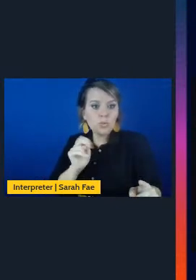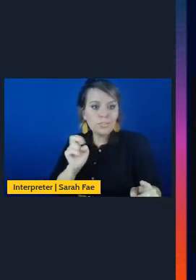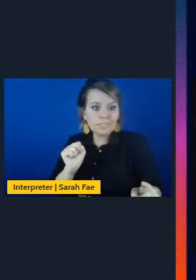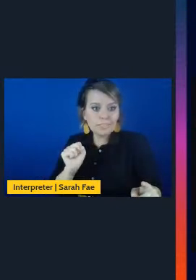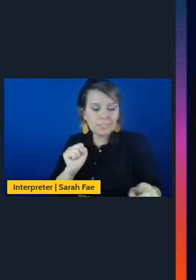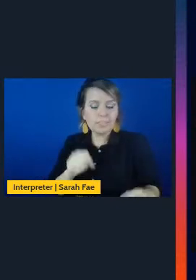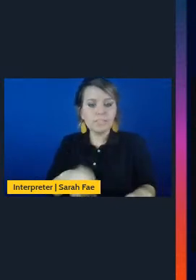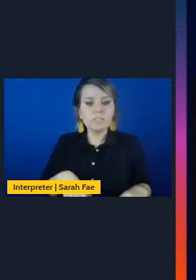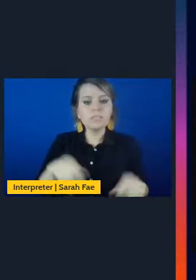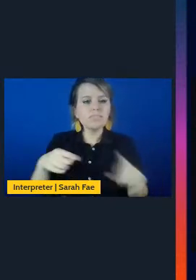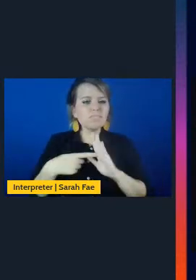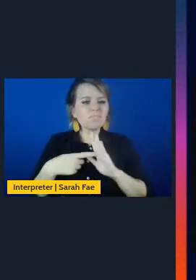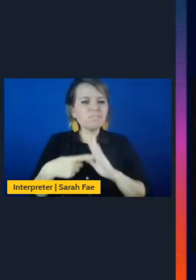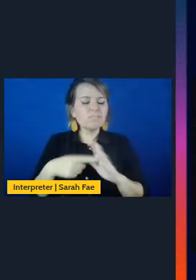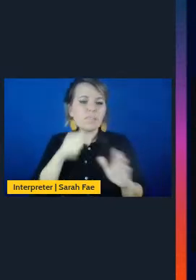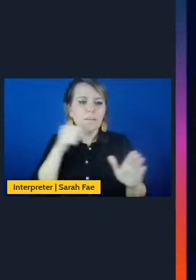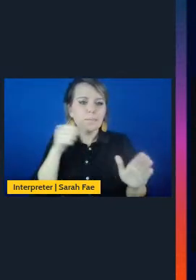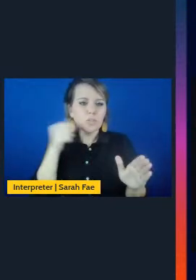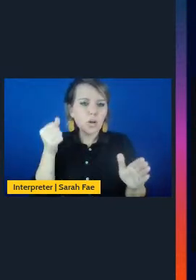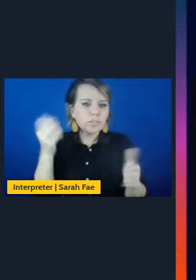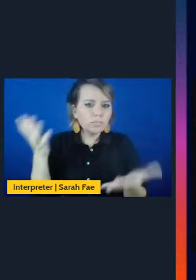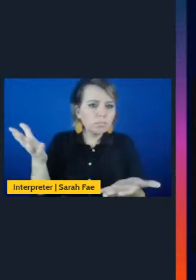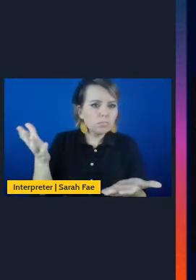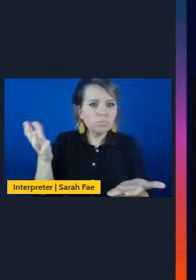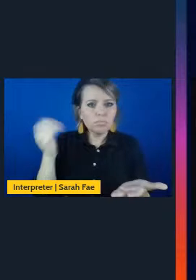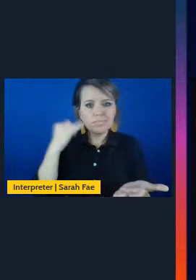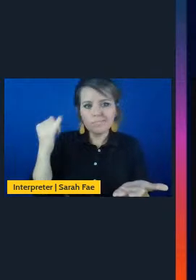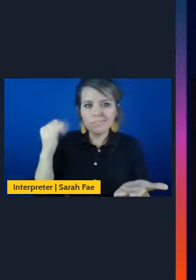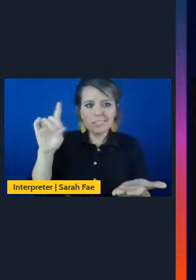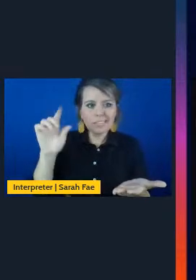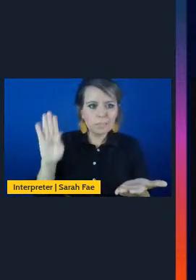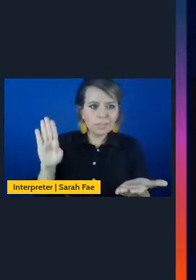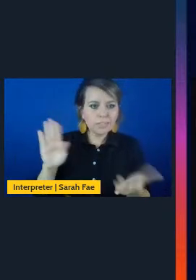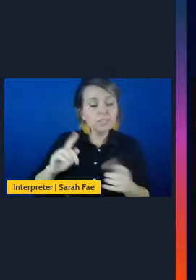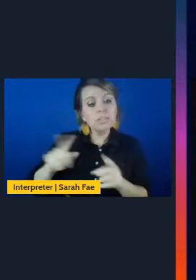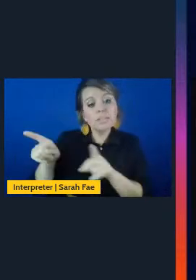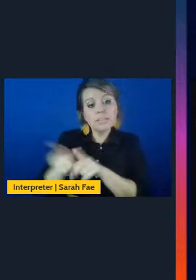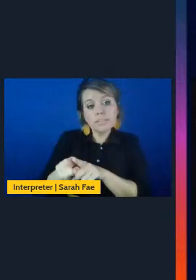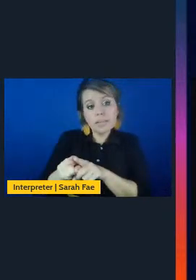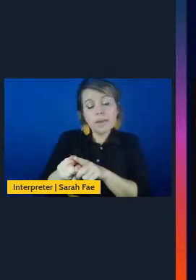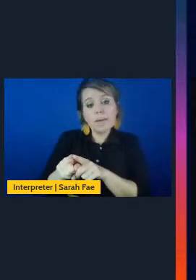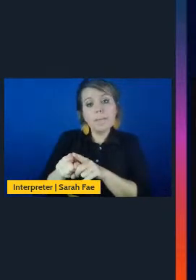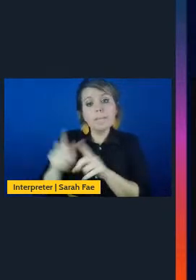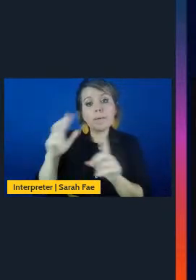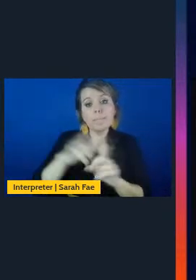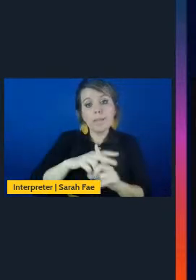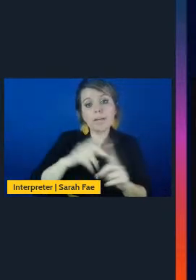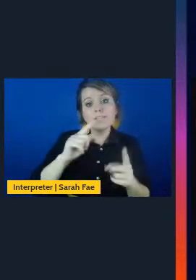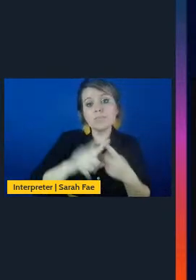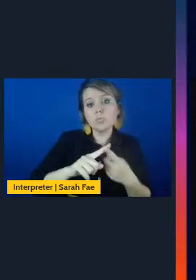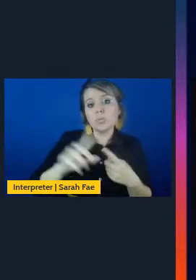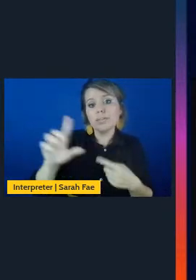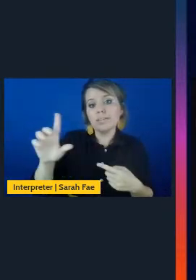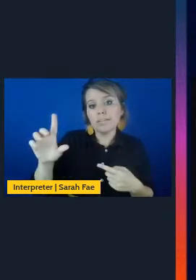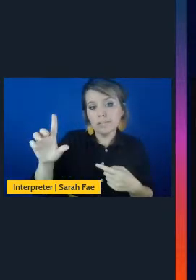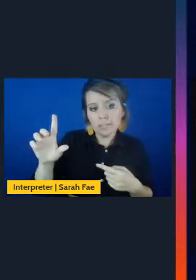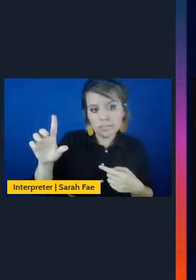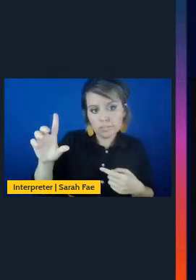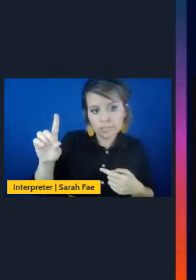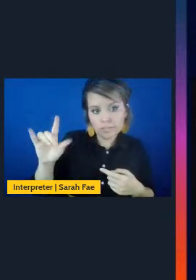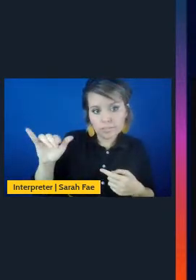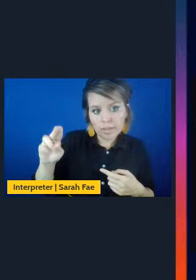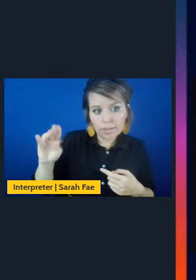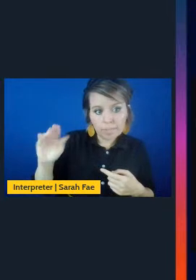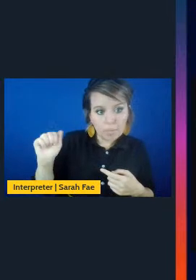of an Amazon RDS database, but the same applies for a DynamoDB table or an S3